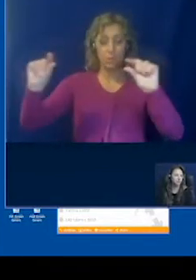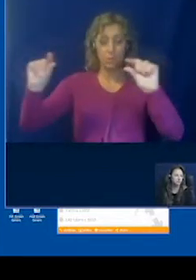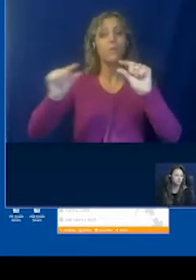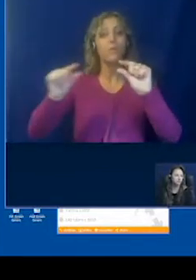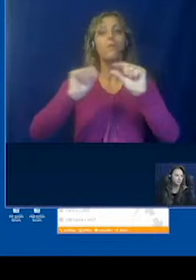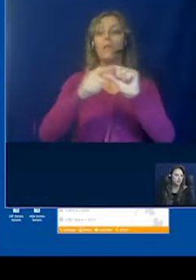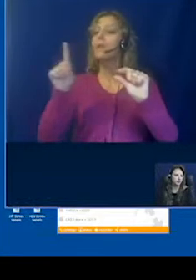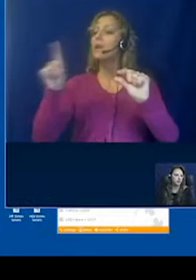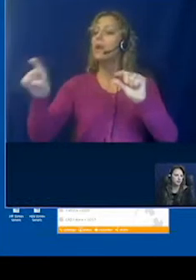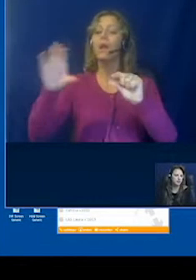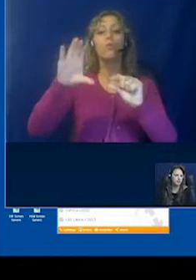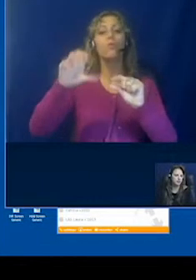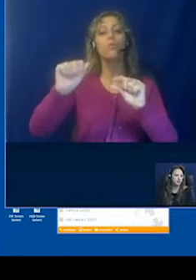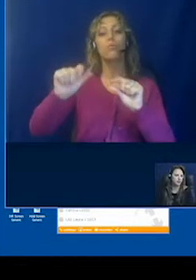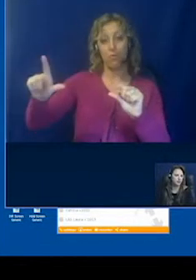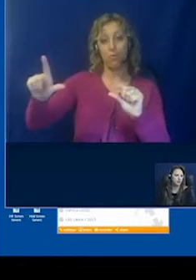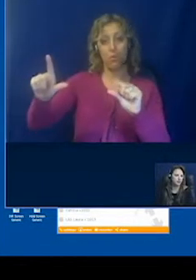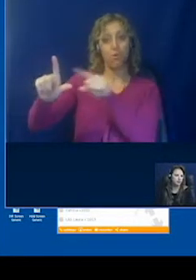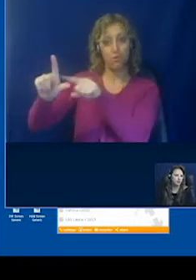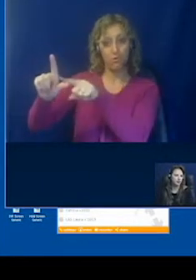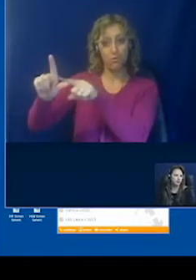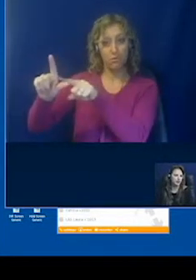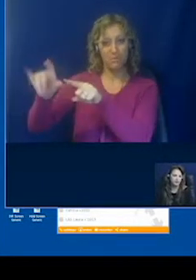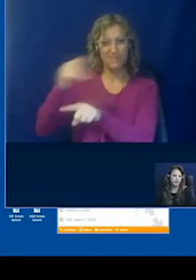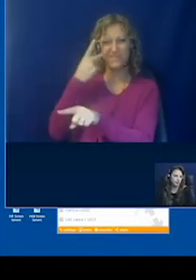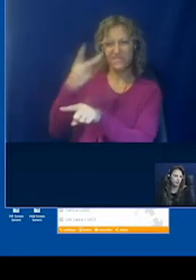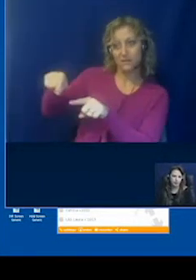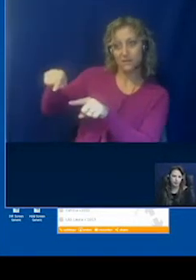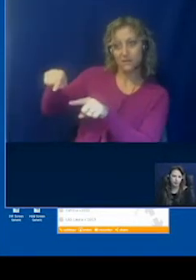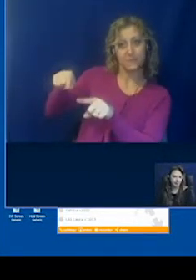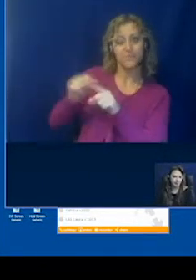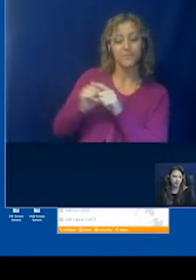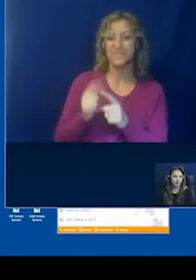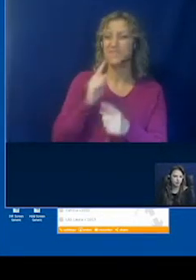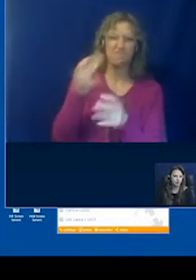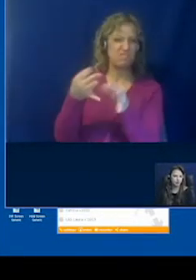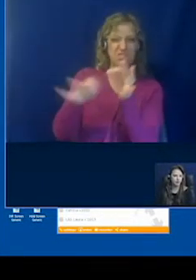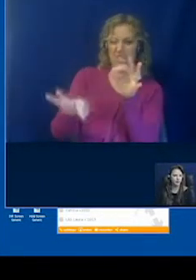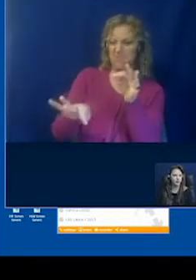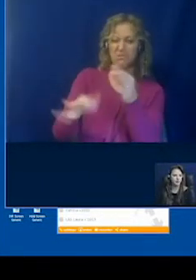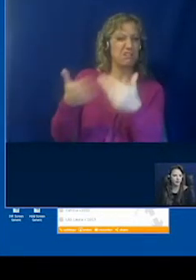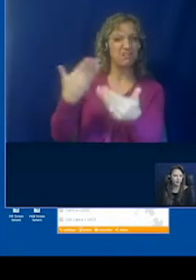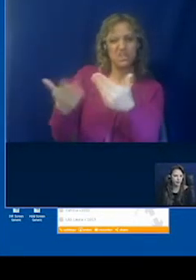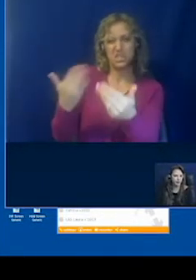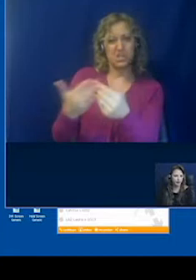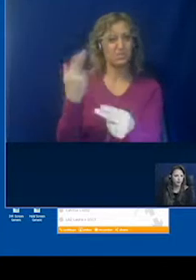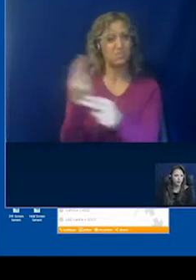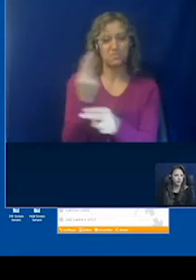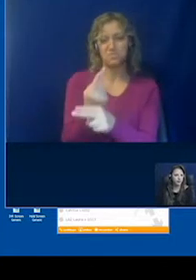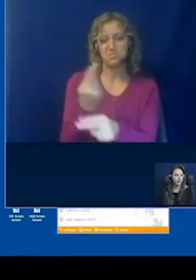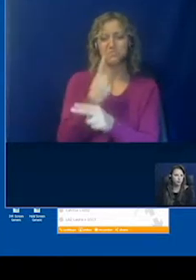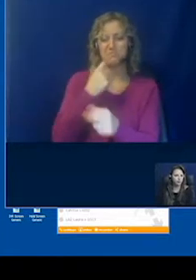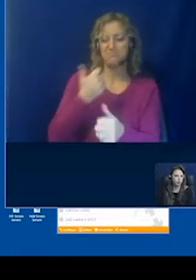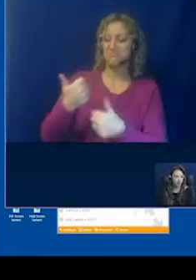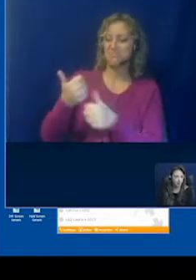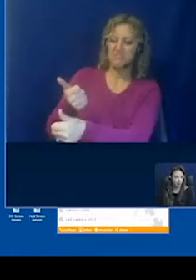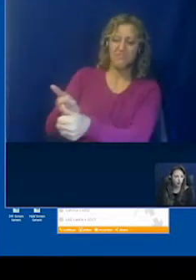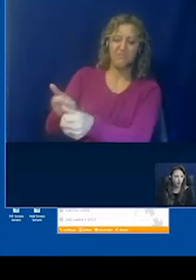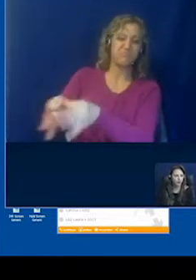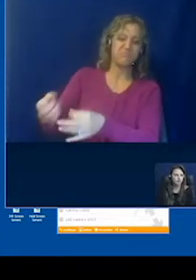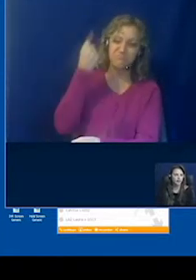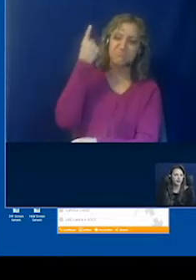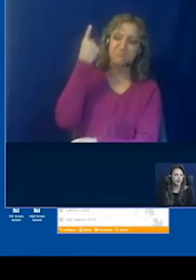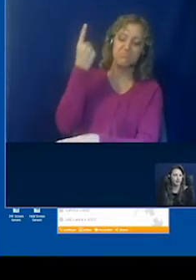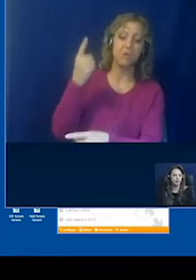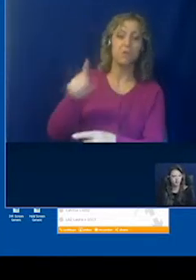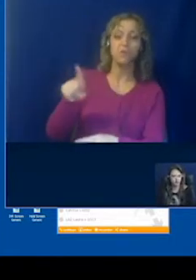call. As you can see here, it's pretty simple, pretty easy to use, it's self-explanatory. So you just press the call